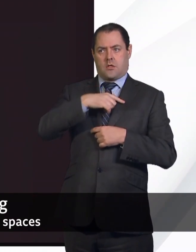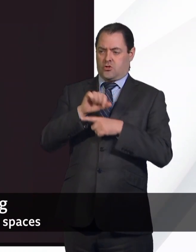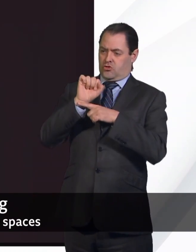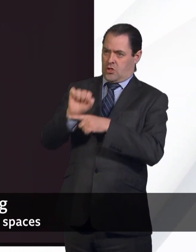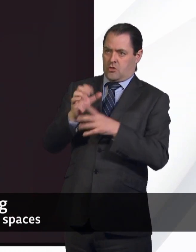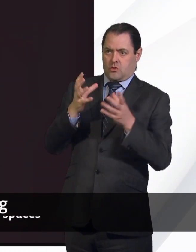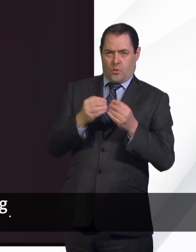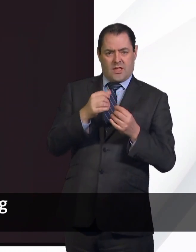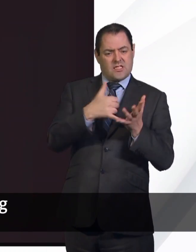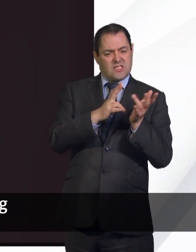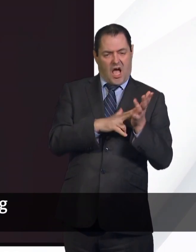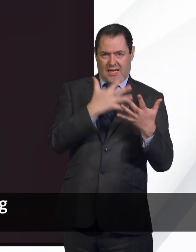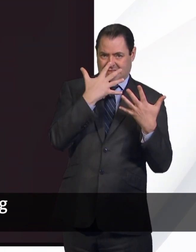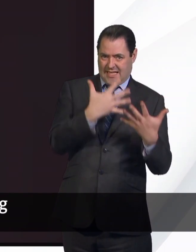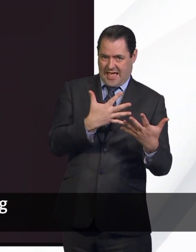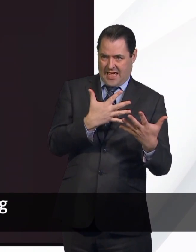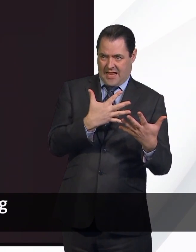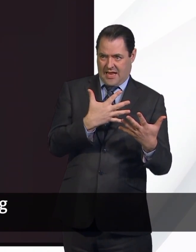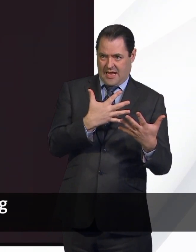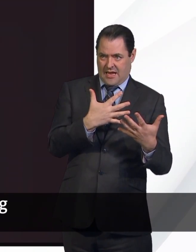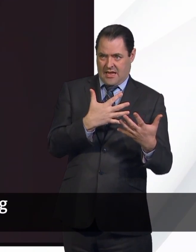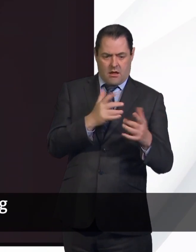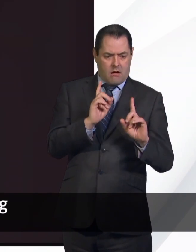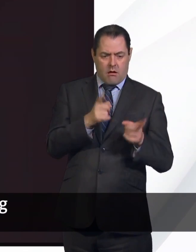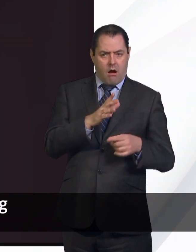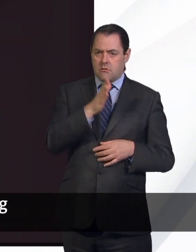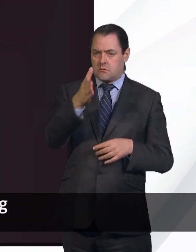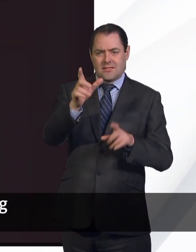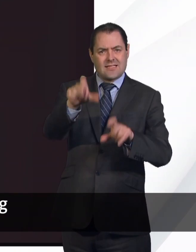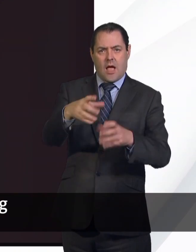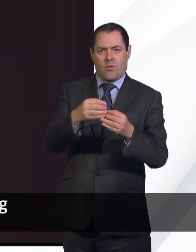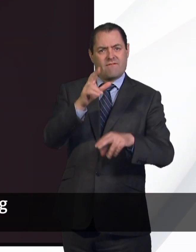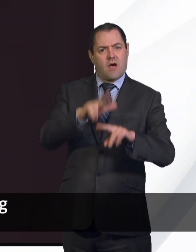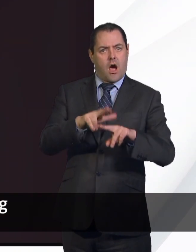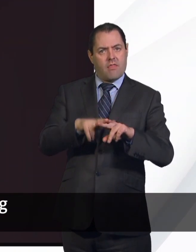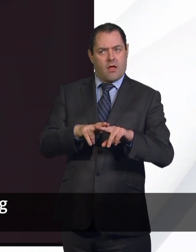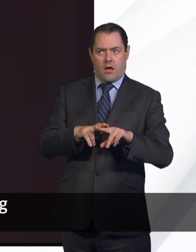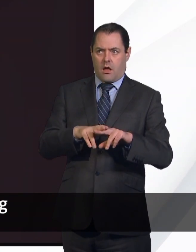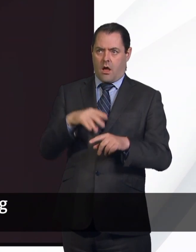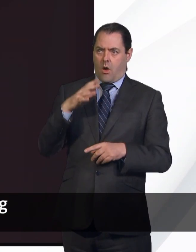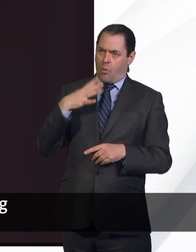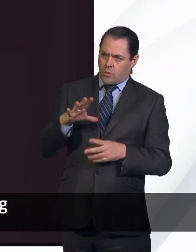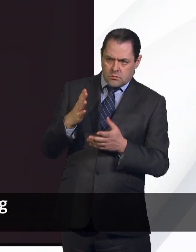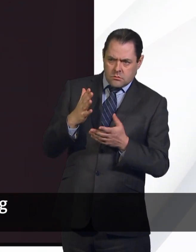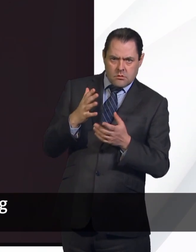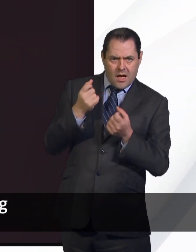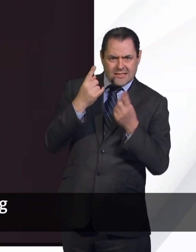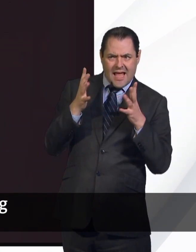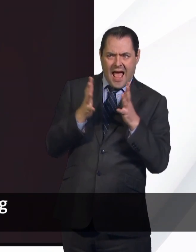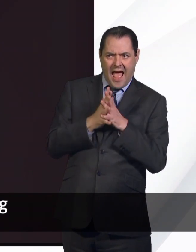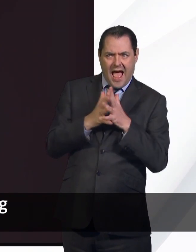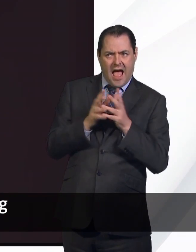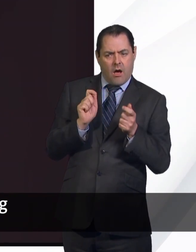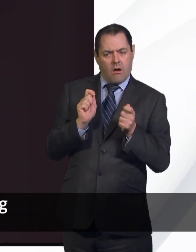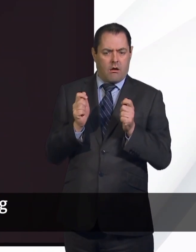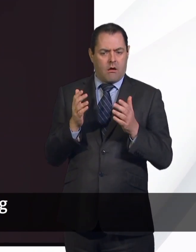with my 10-year-old son, and I've had to stop him from staying at his dad's. I would like to get visibility on how you are going to approach loosening the